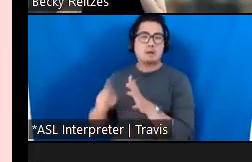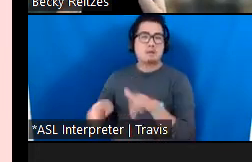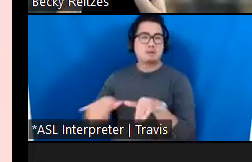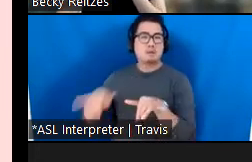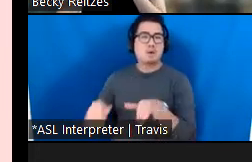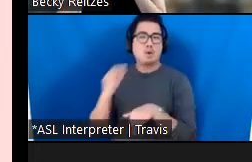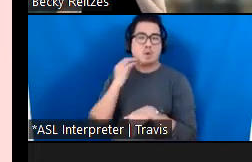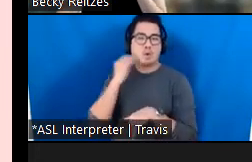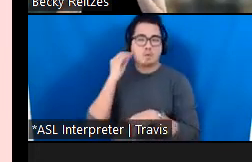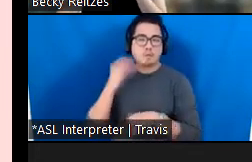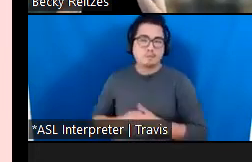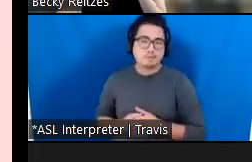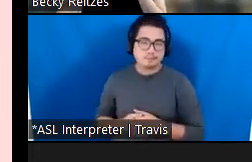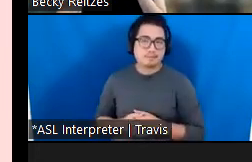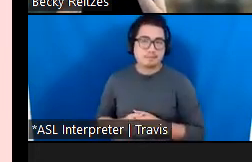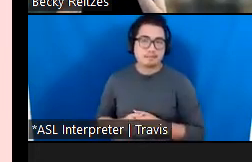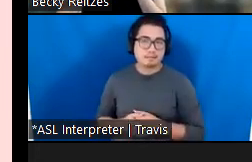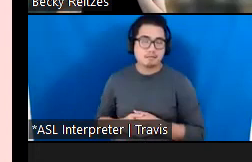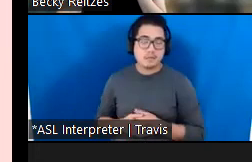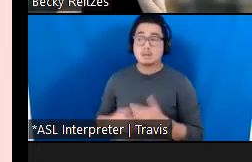with COVID-19.